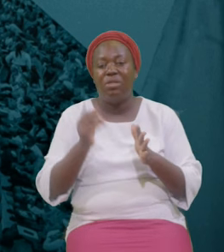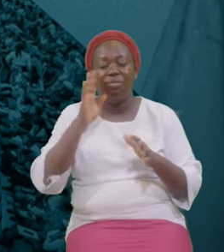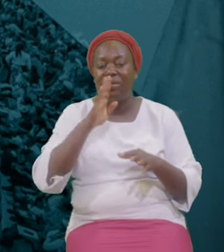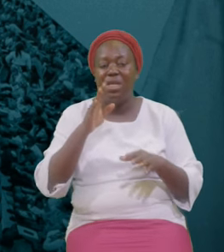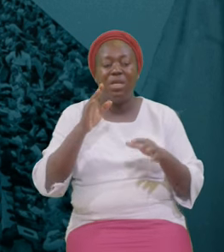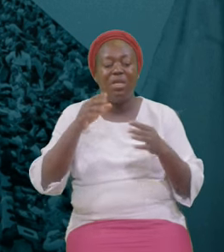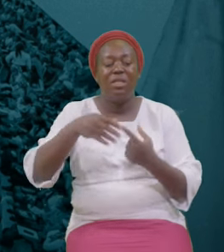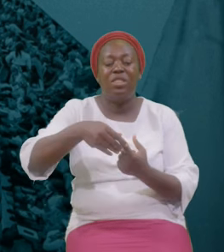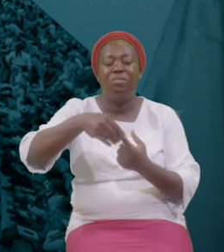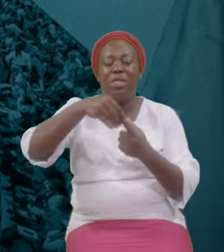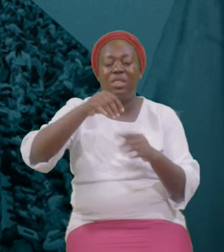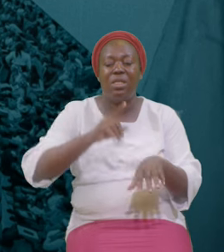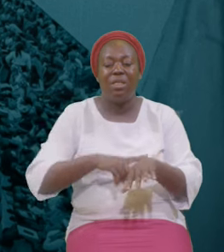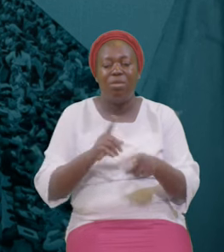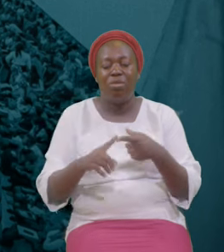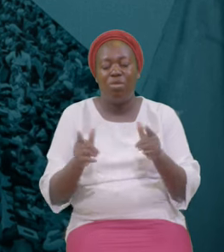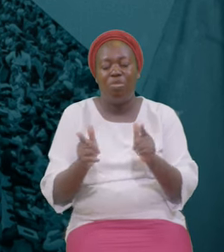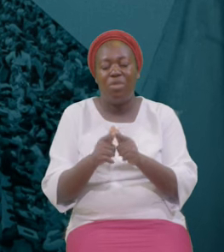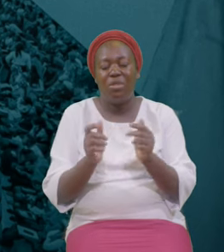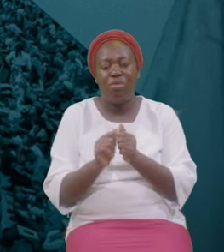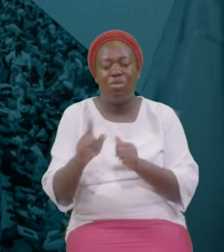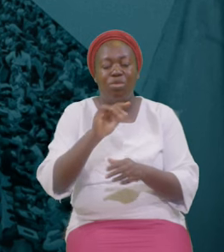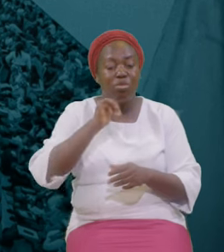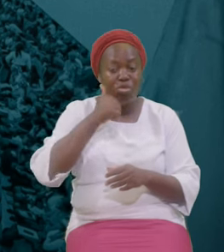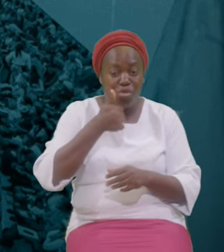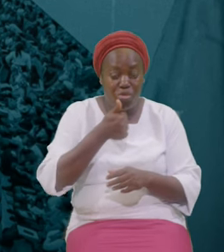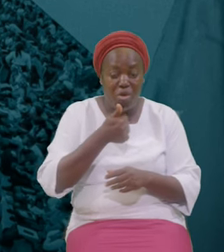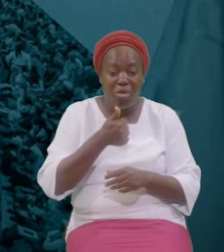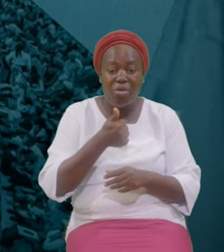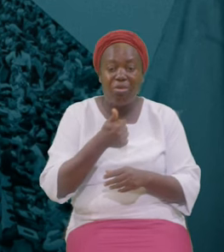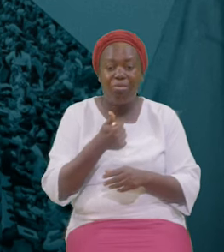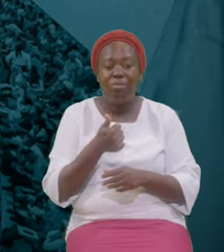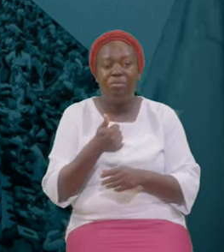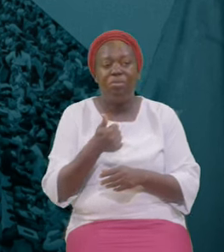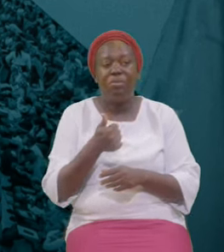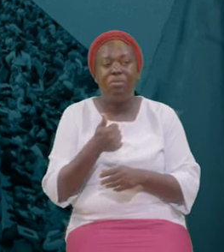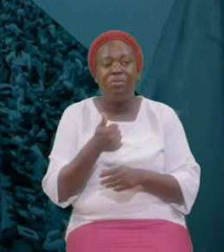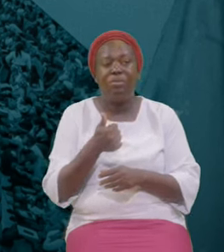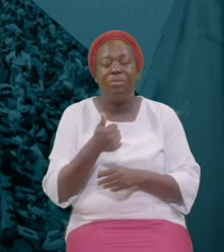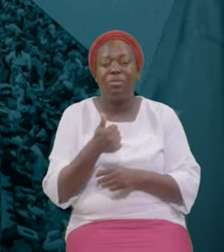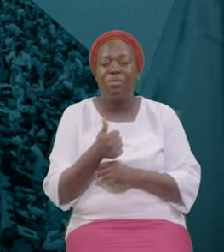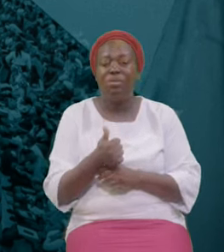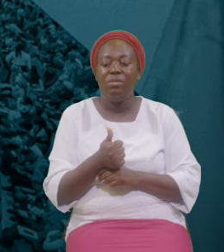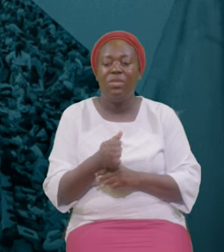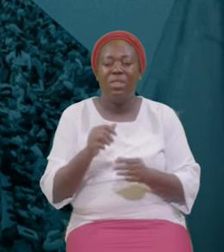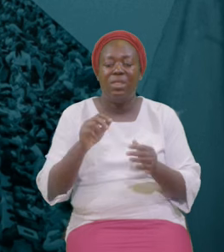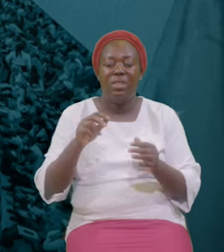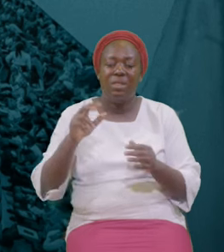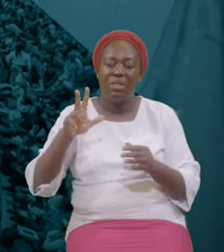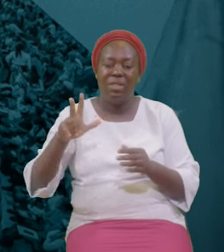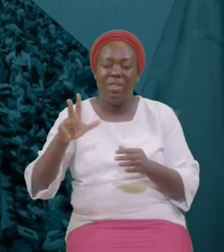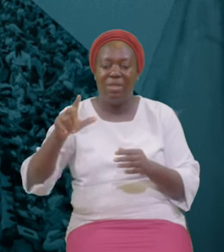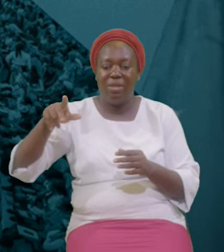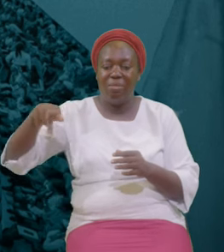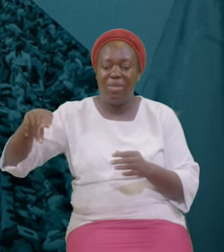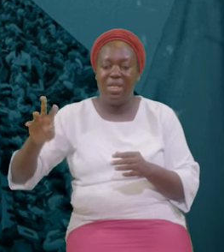tomorrow, a lunch hour meeting, 3 p.m. here. Please